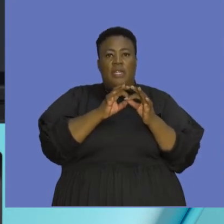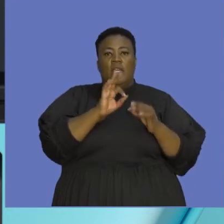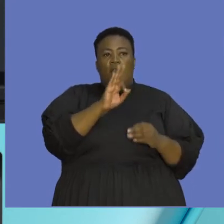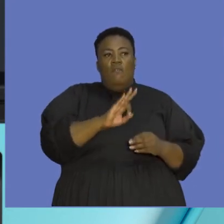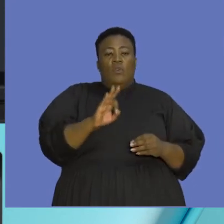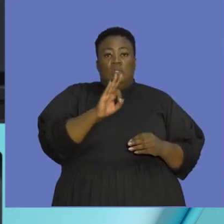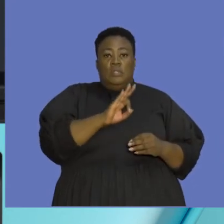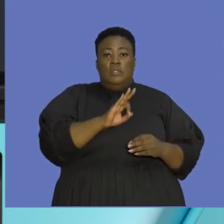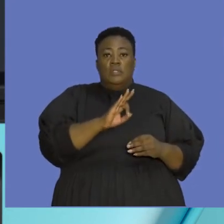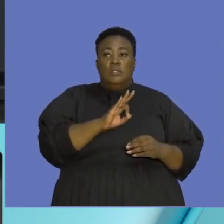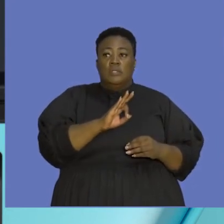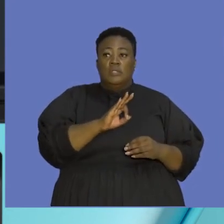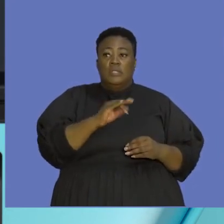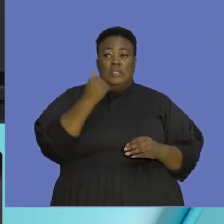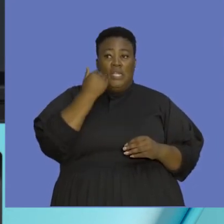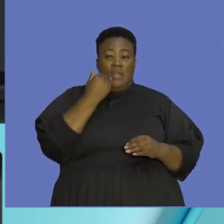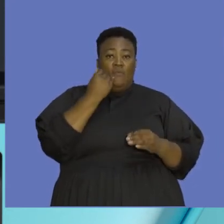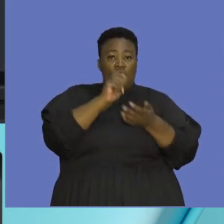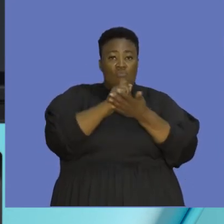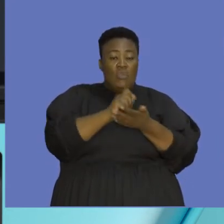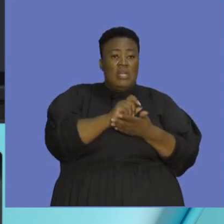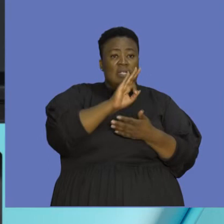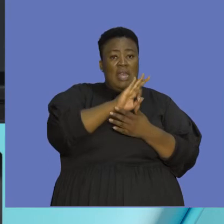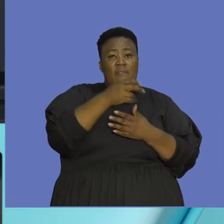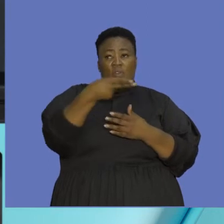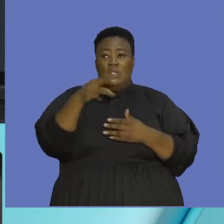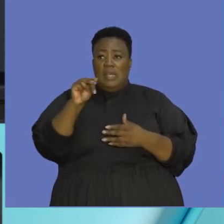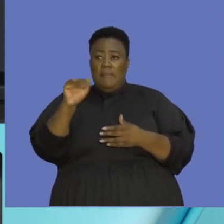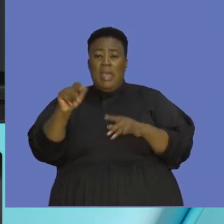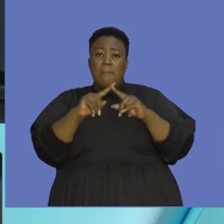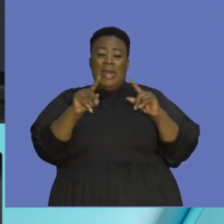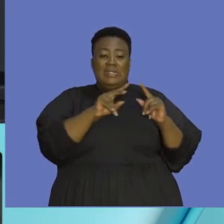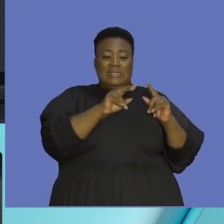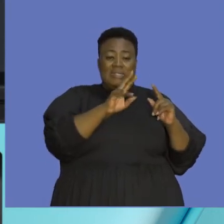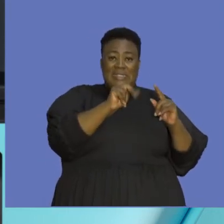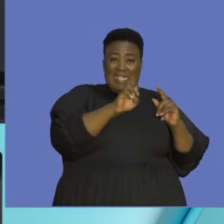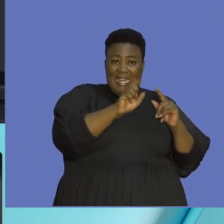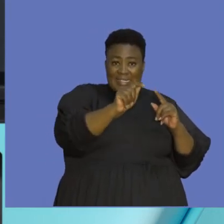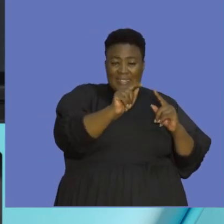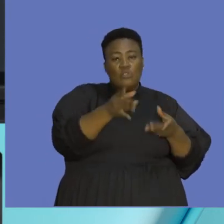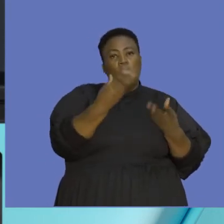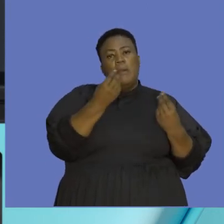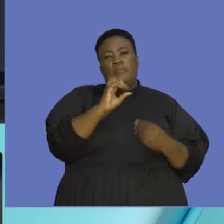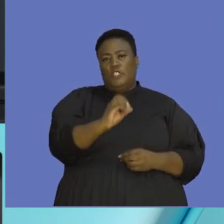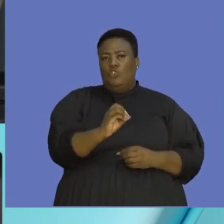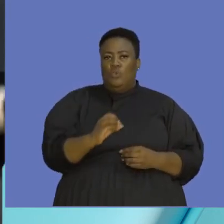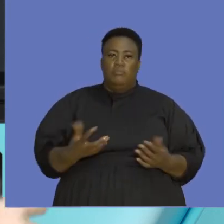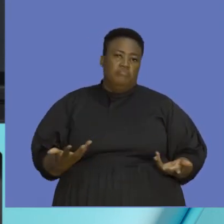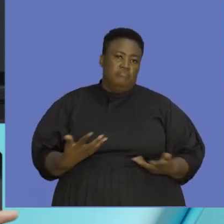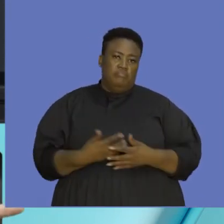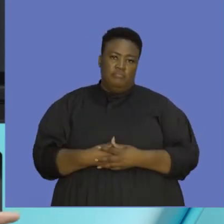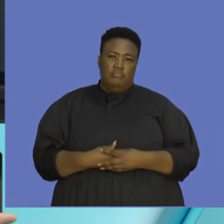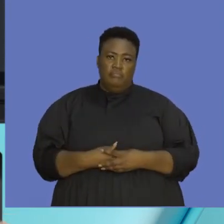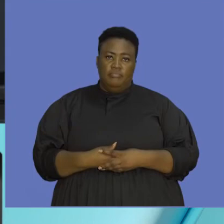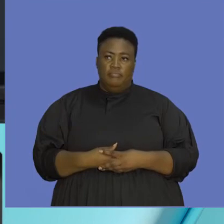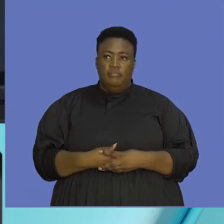force, okay? So if you write F equals MA without the net, you get naught. That equation